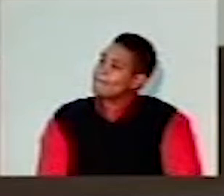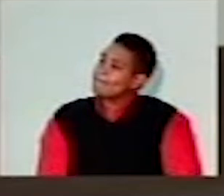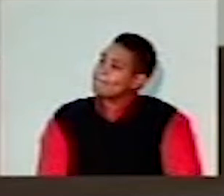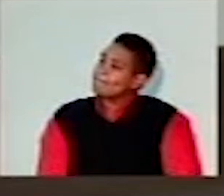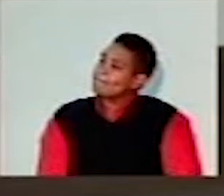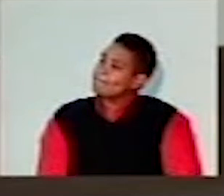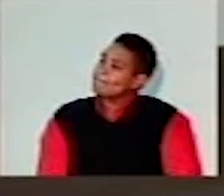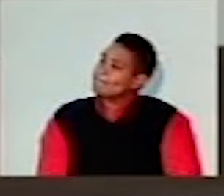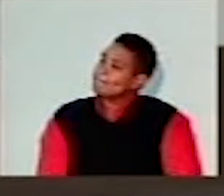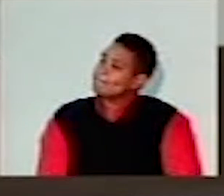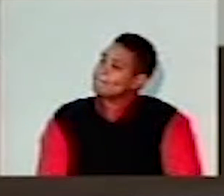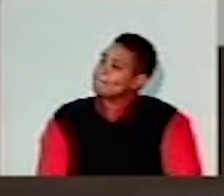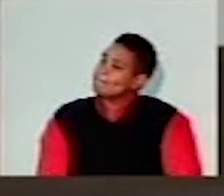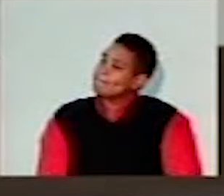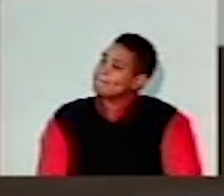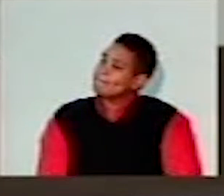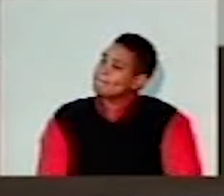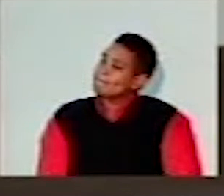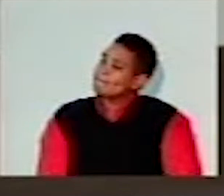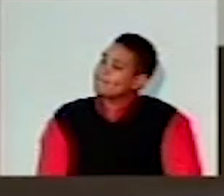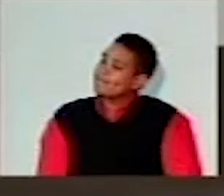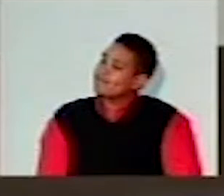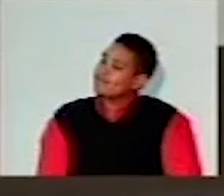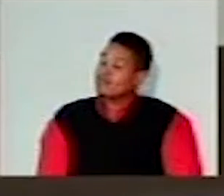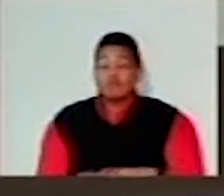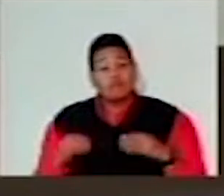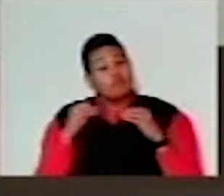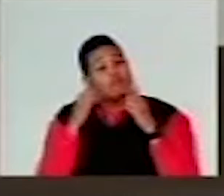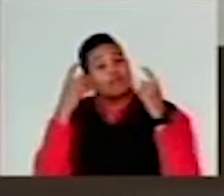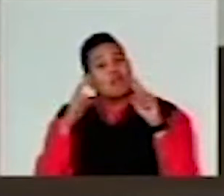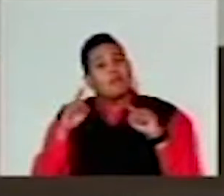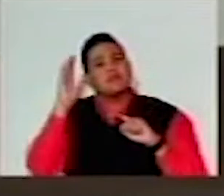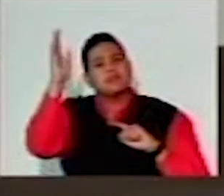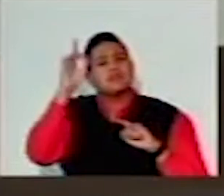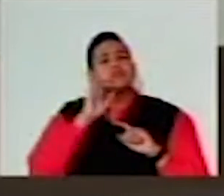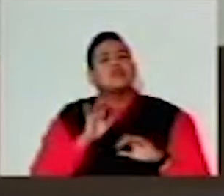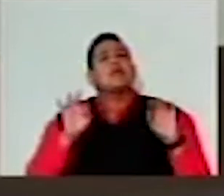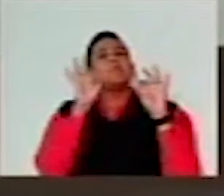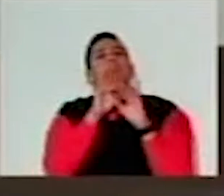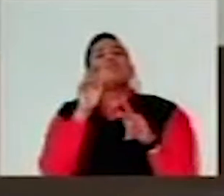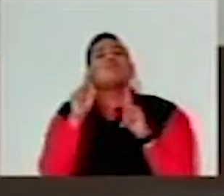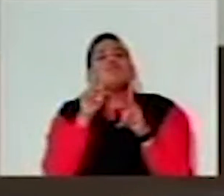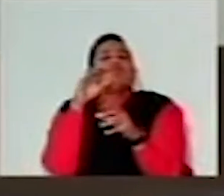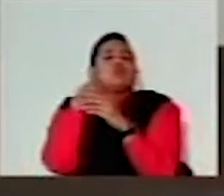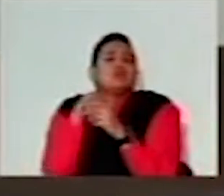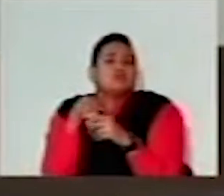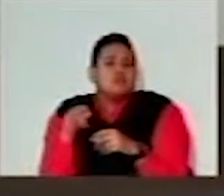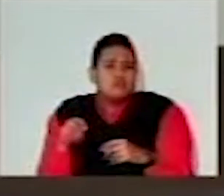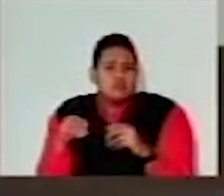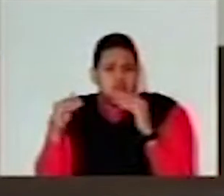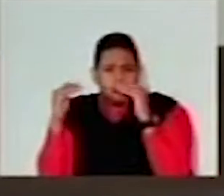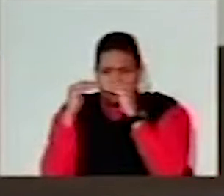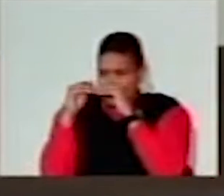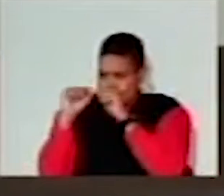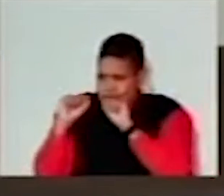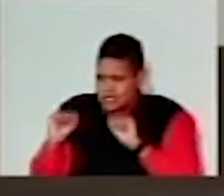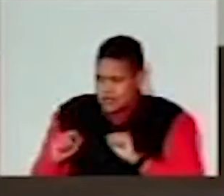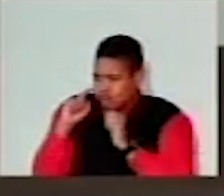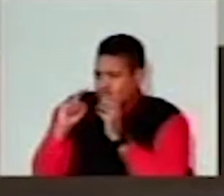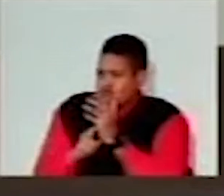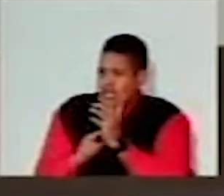Moreover, Mr. Speaker, it is important for the stakeholders within the justice system to recognize that there